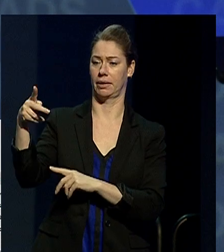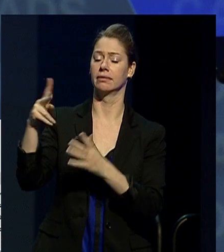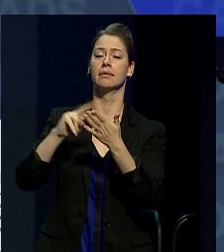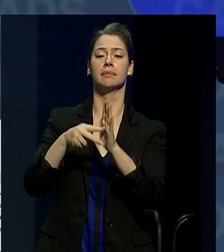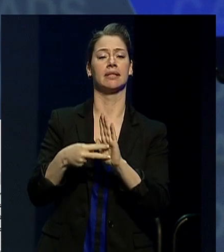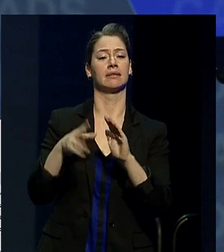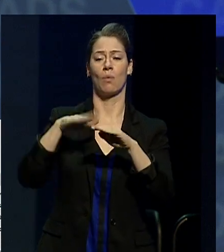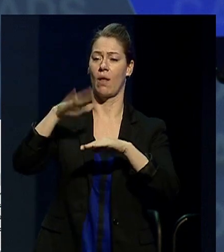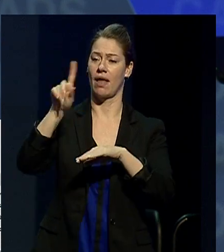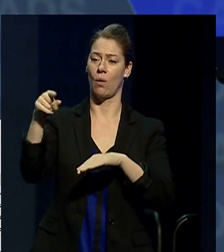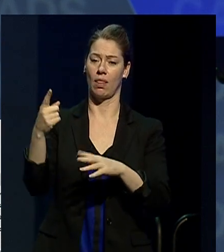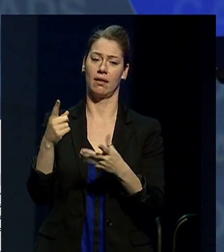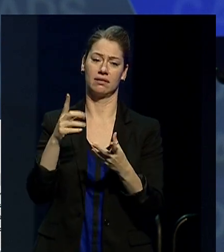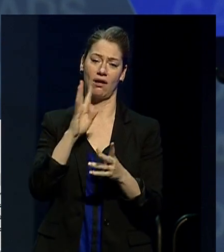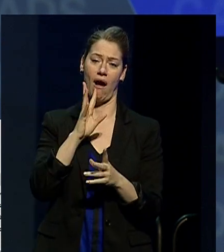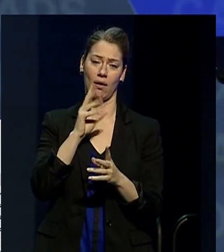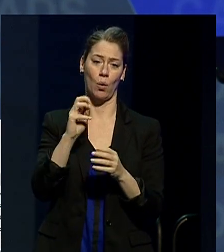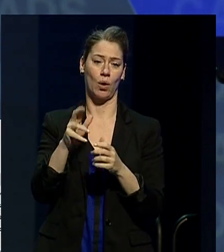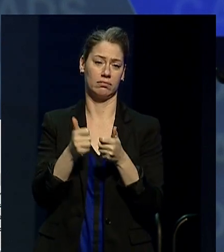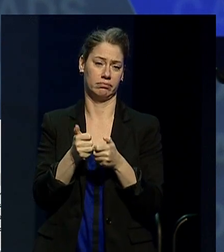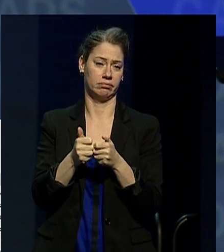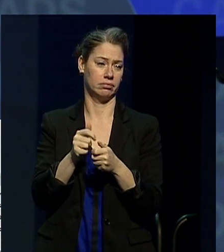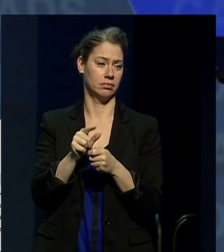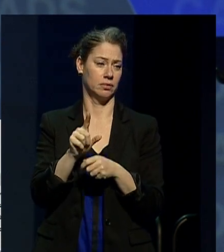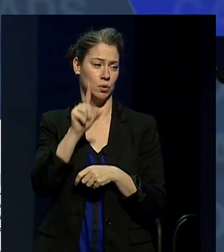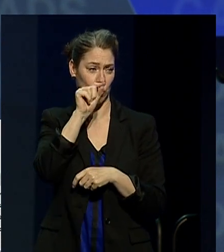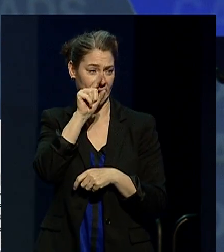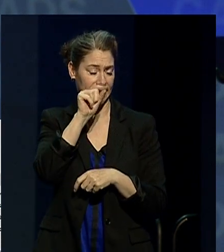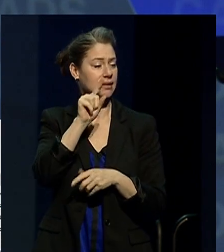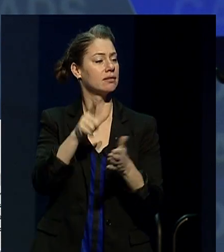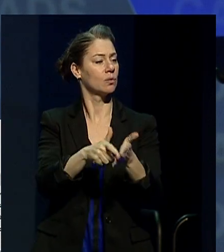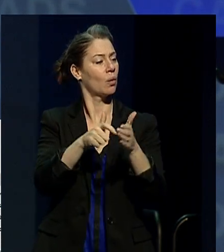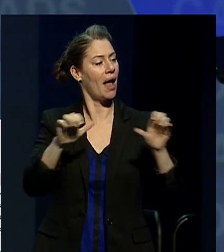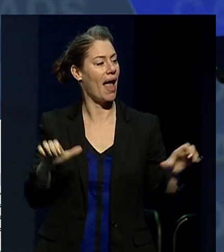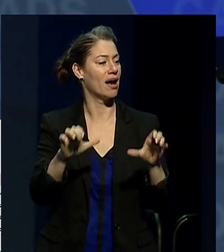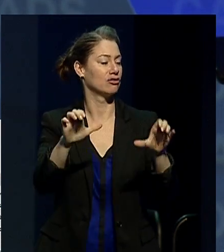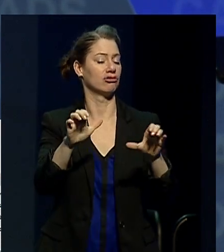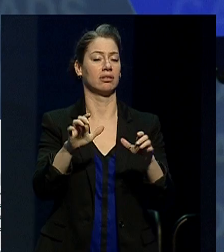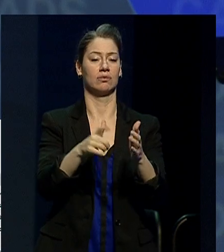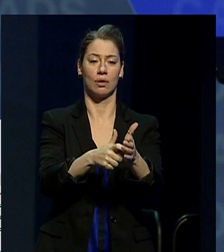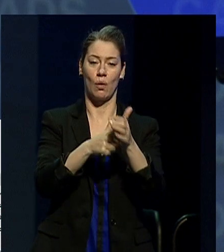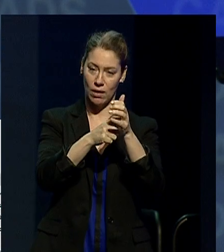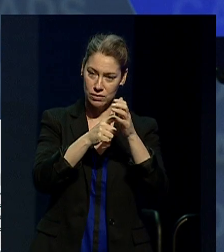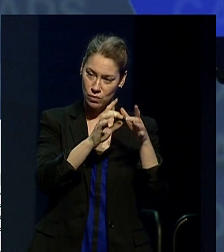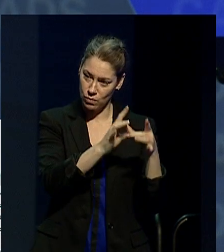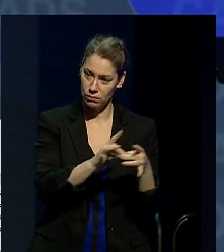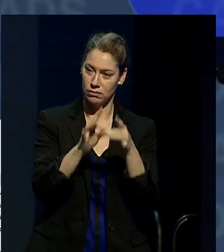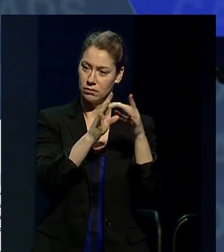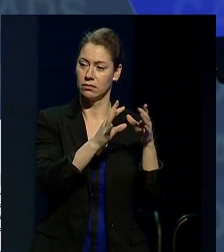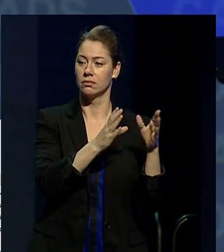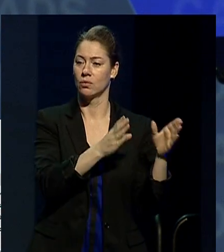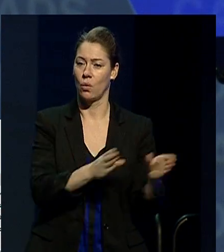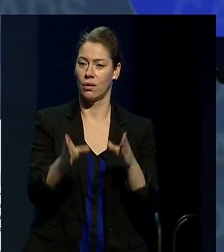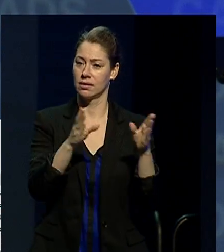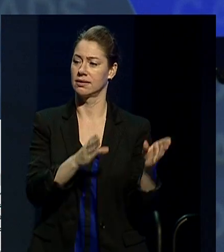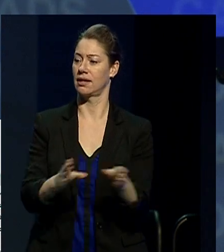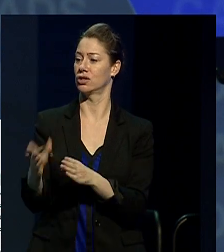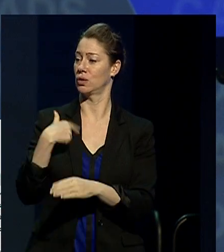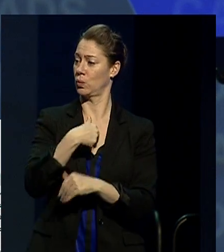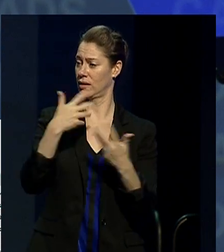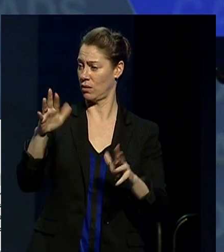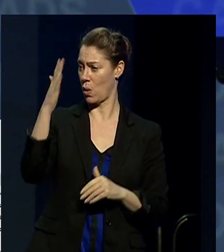talk or tweets. It takes action. It takes organization. We know the